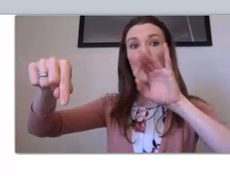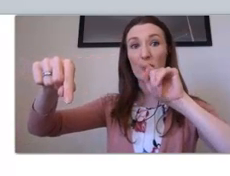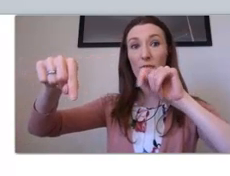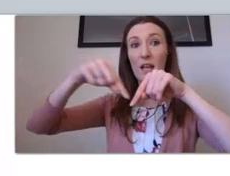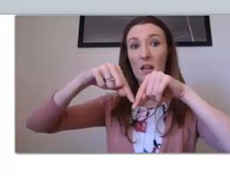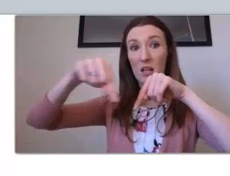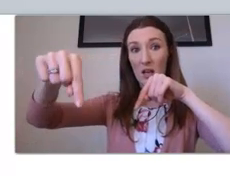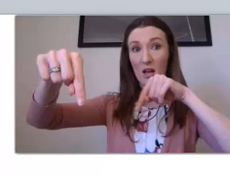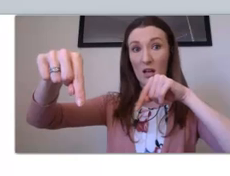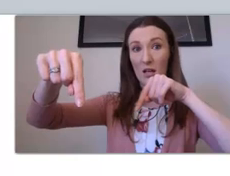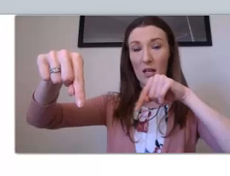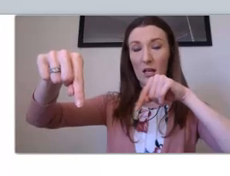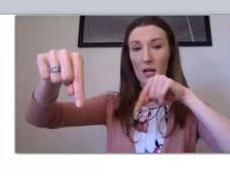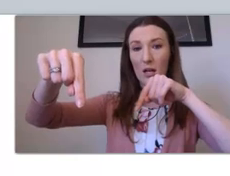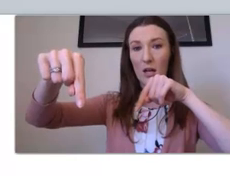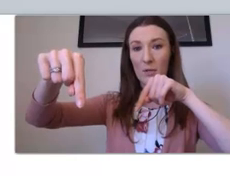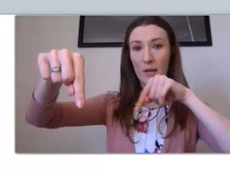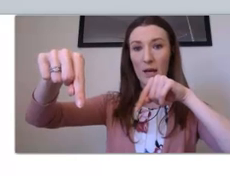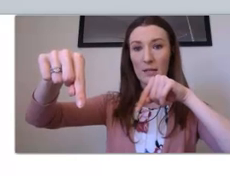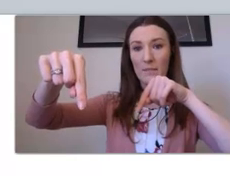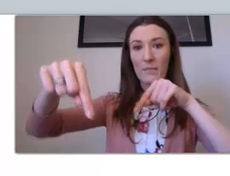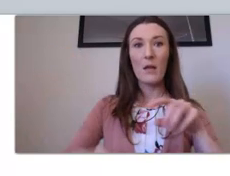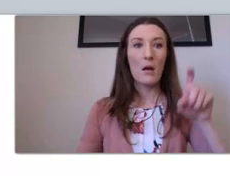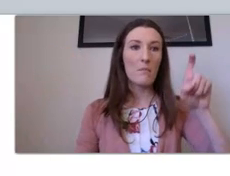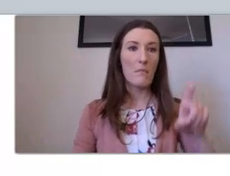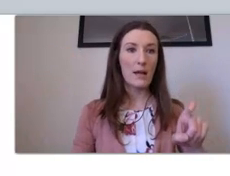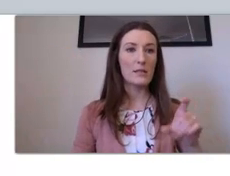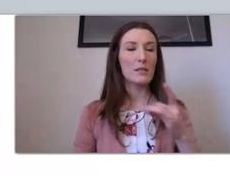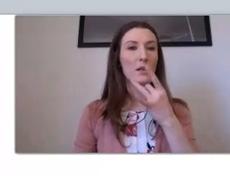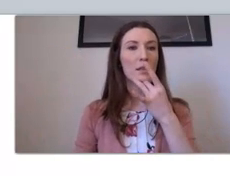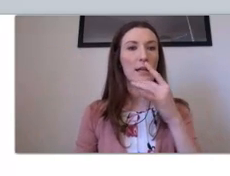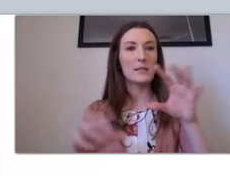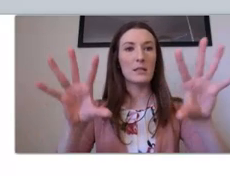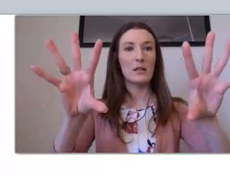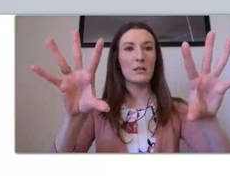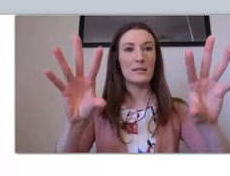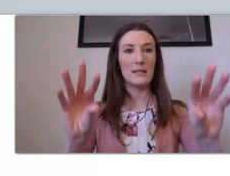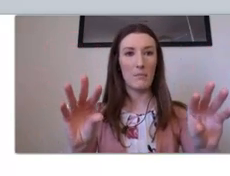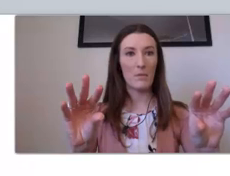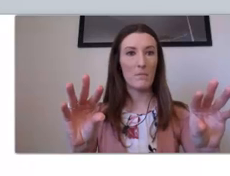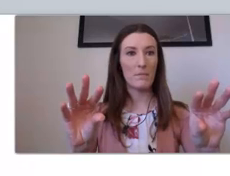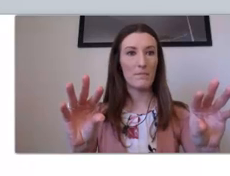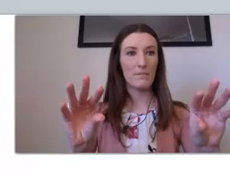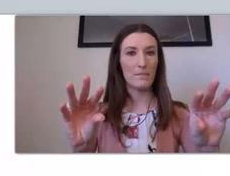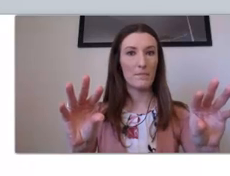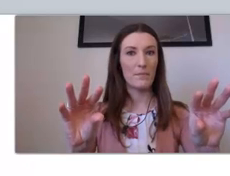Okay, so 500 feet in between us. Must lights dim.